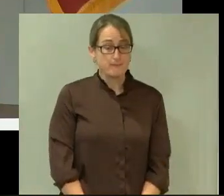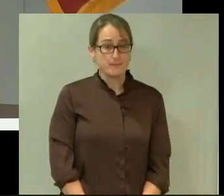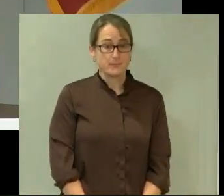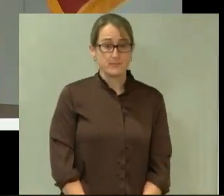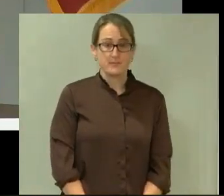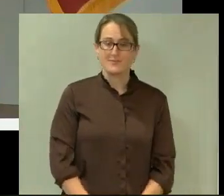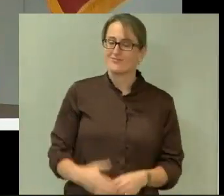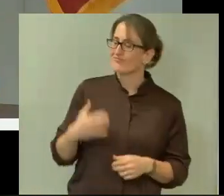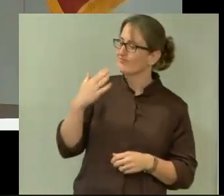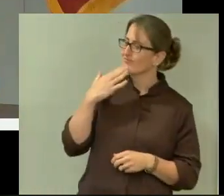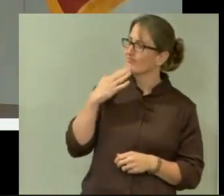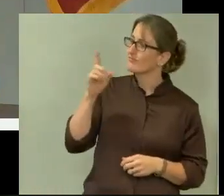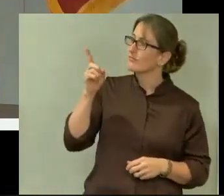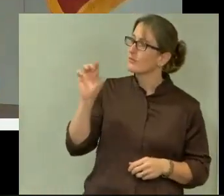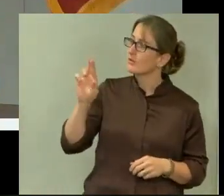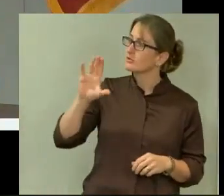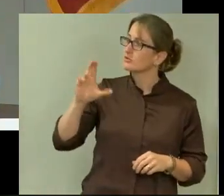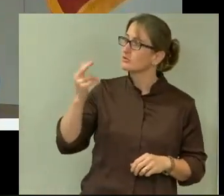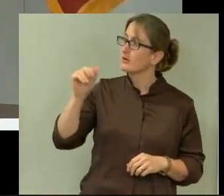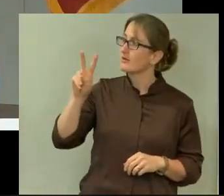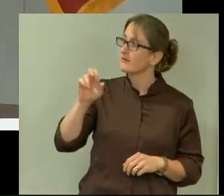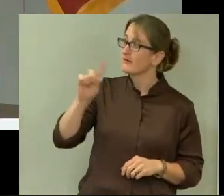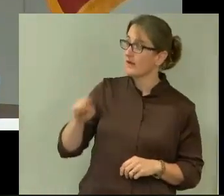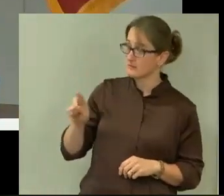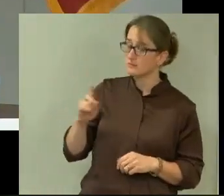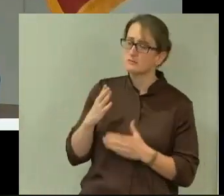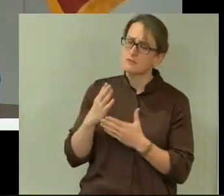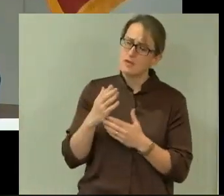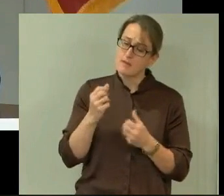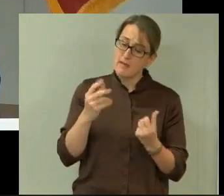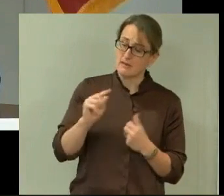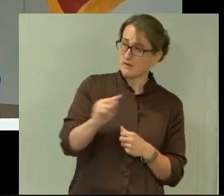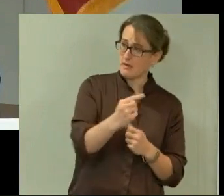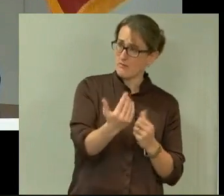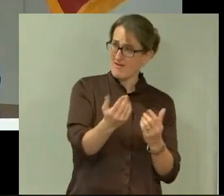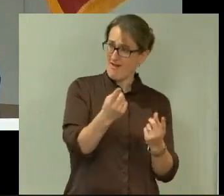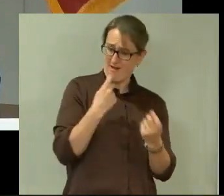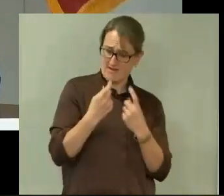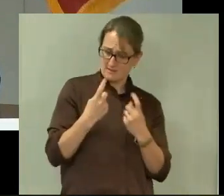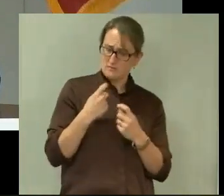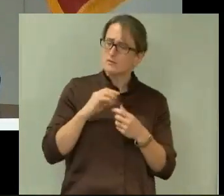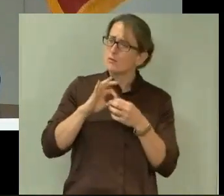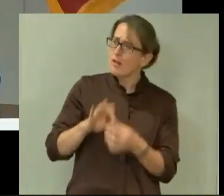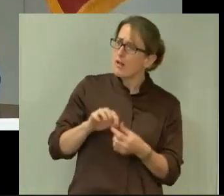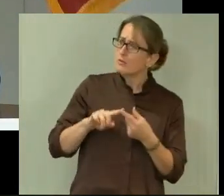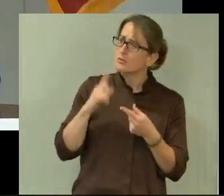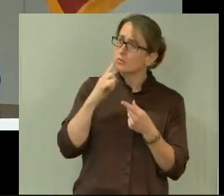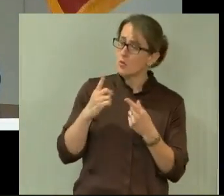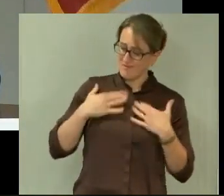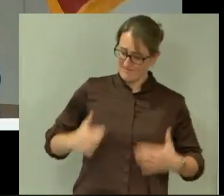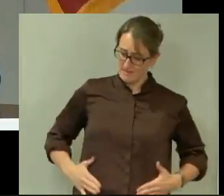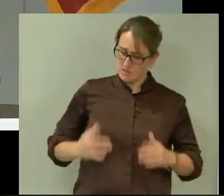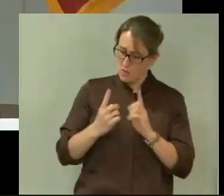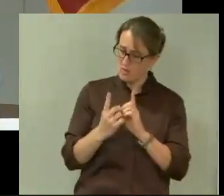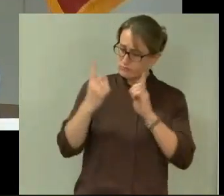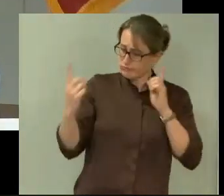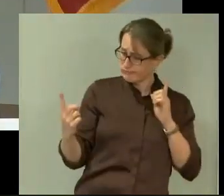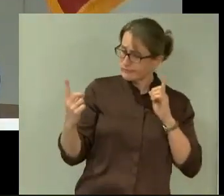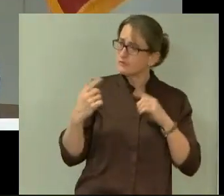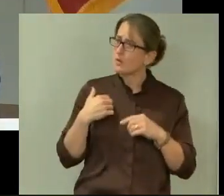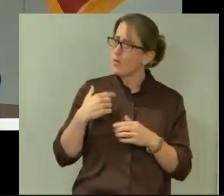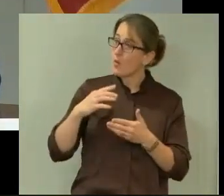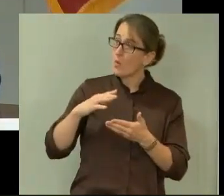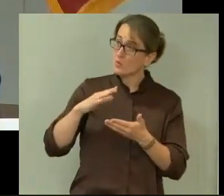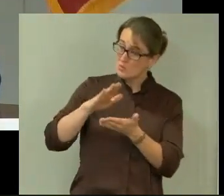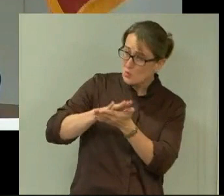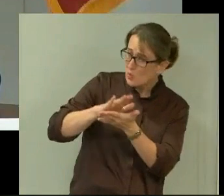Thank you, Dr. Chavez. Some of the questions we've been receiving around physical distancing around schools is, how do you do